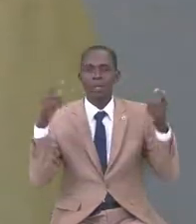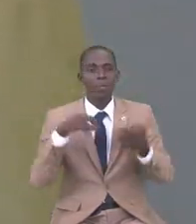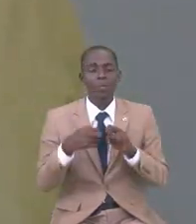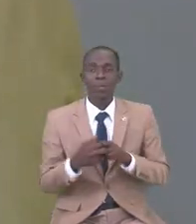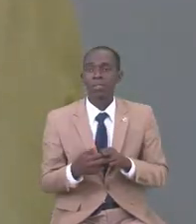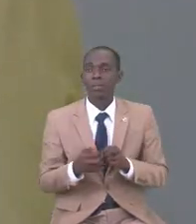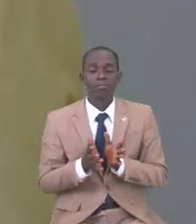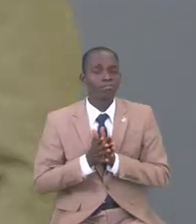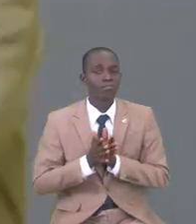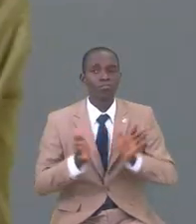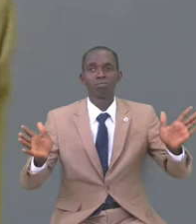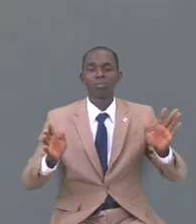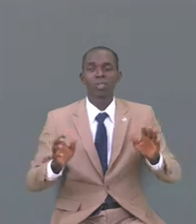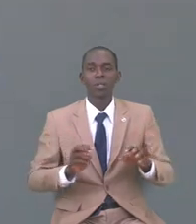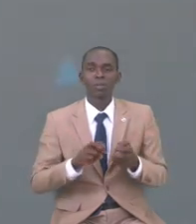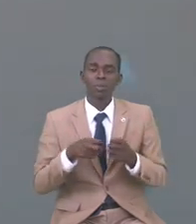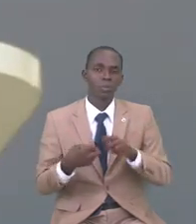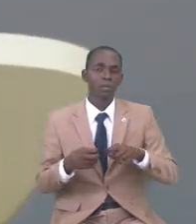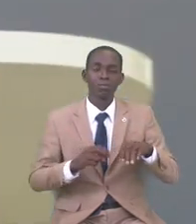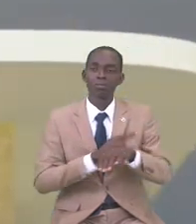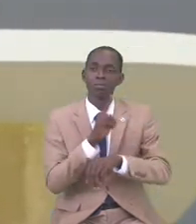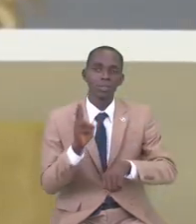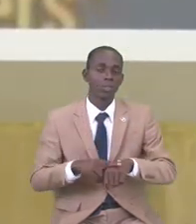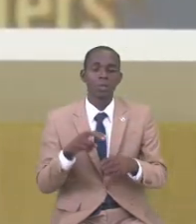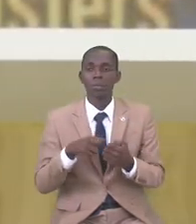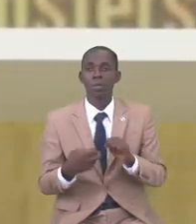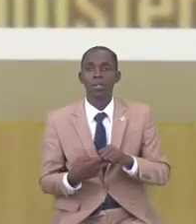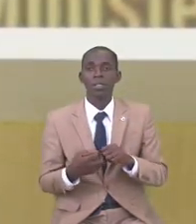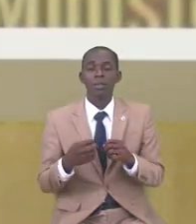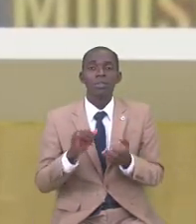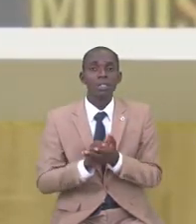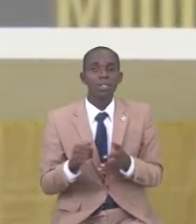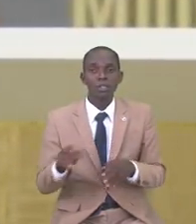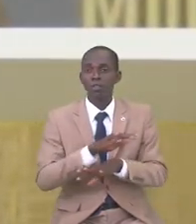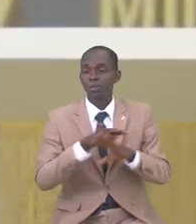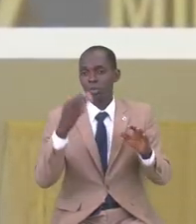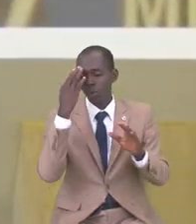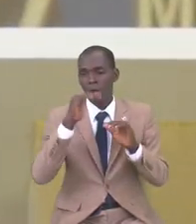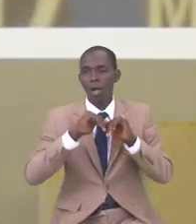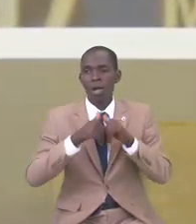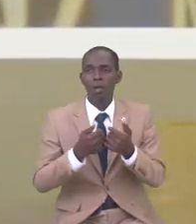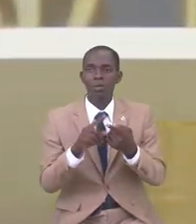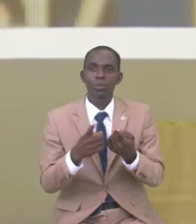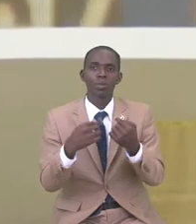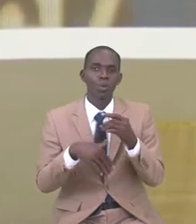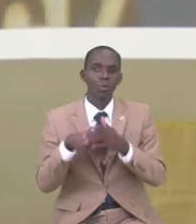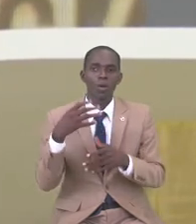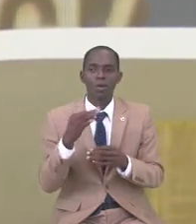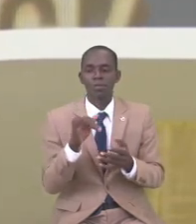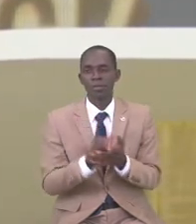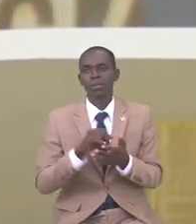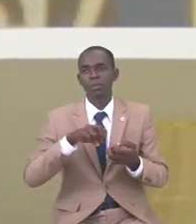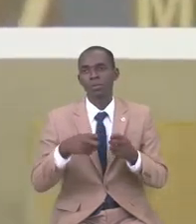national problem, that they didn't know how to come out of their